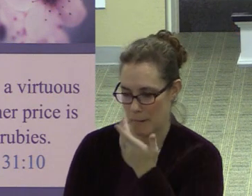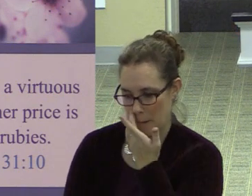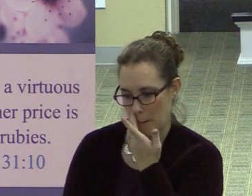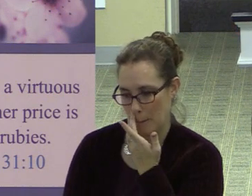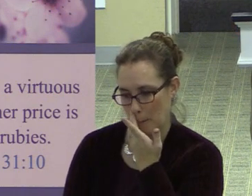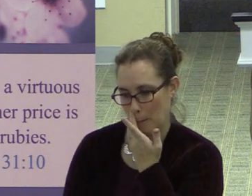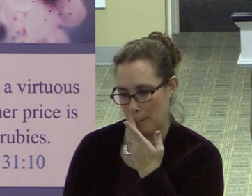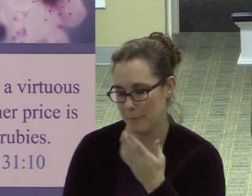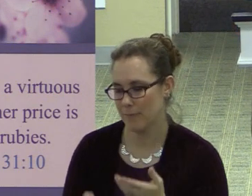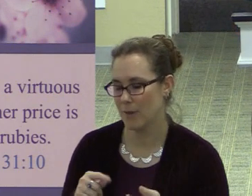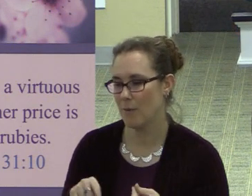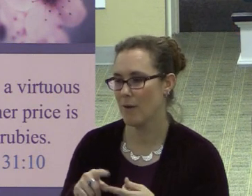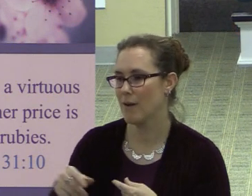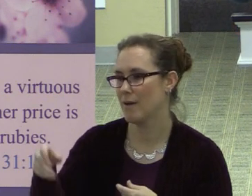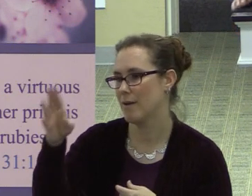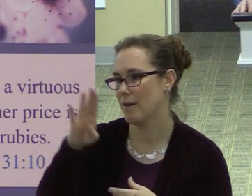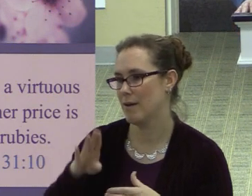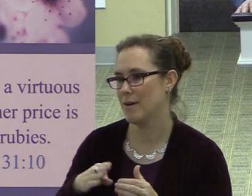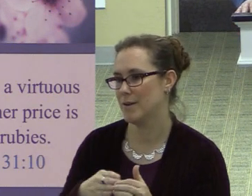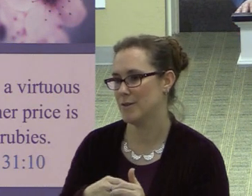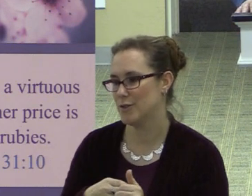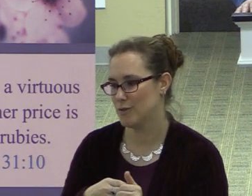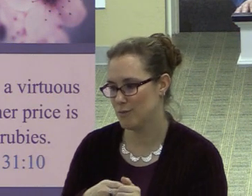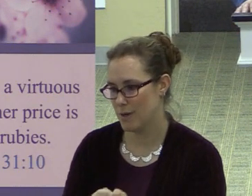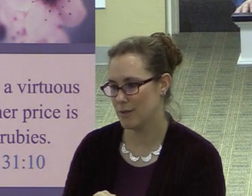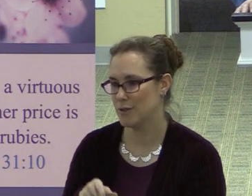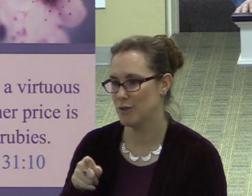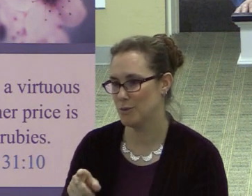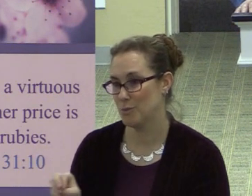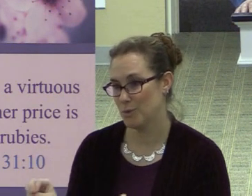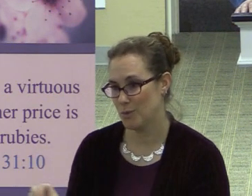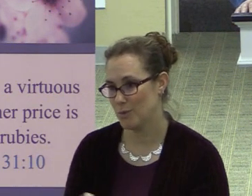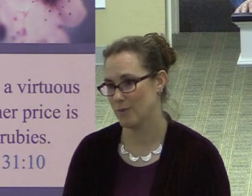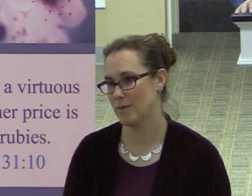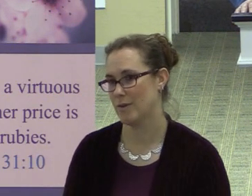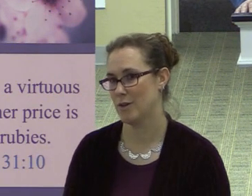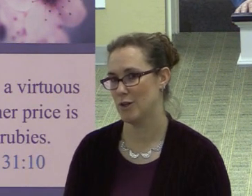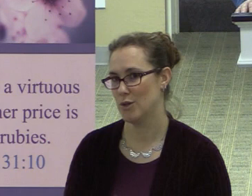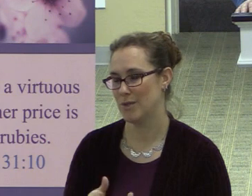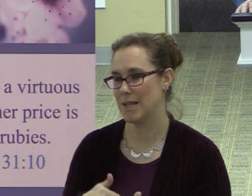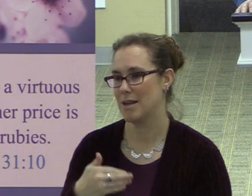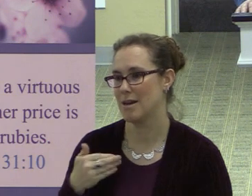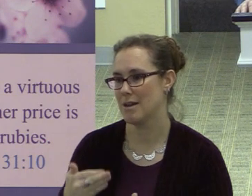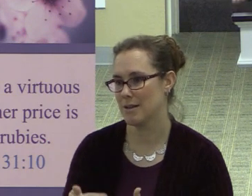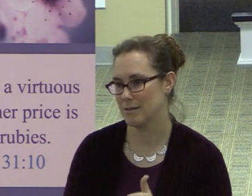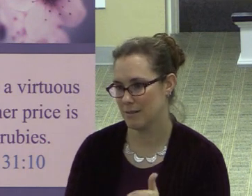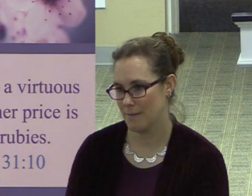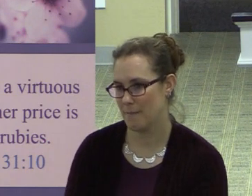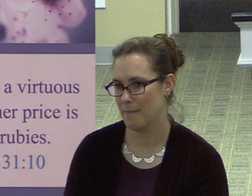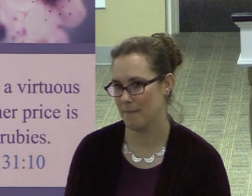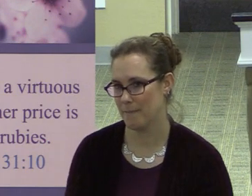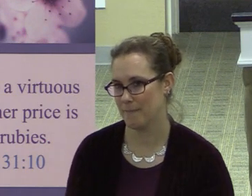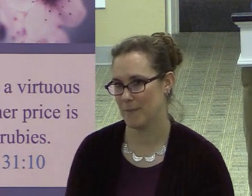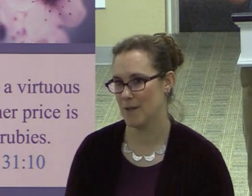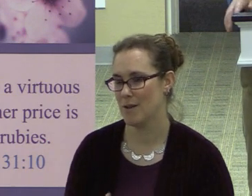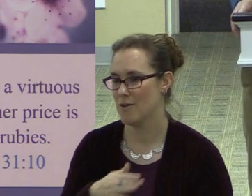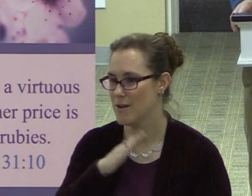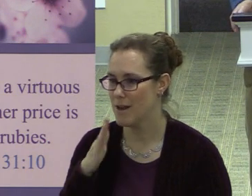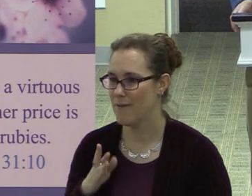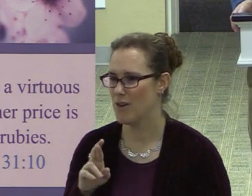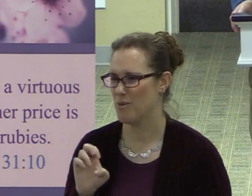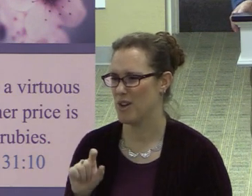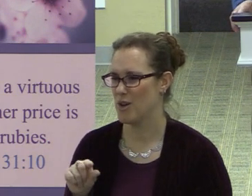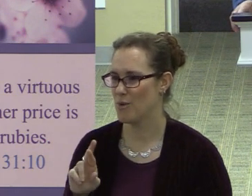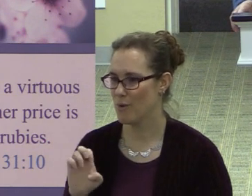When it's God directs, you move. You take that step. You'll never regret waiting on